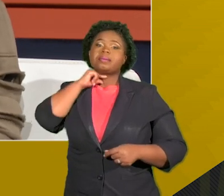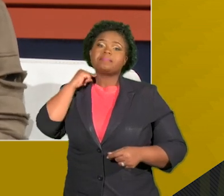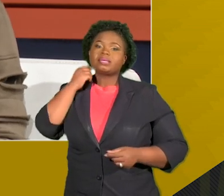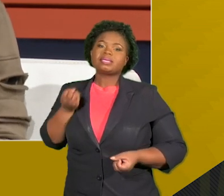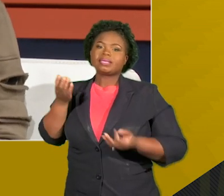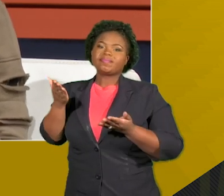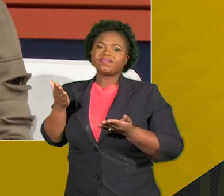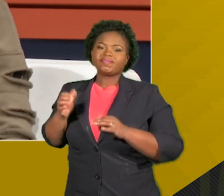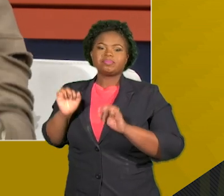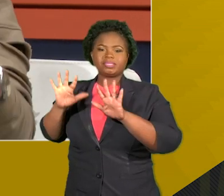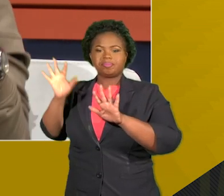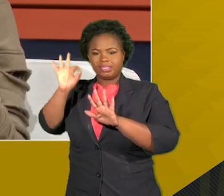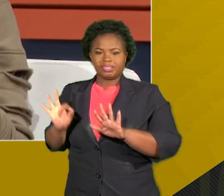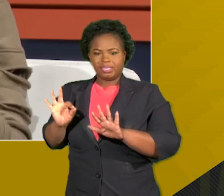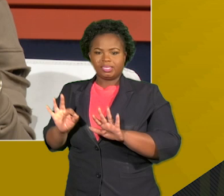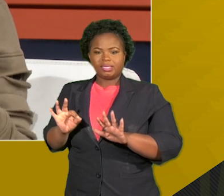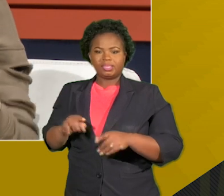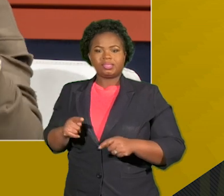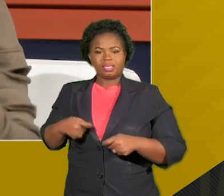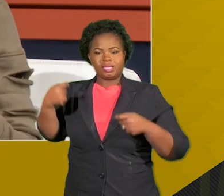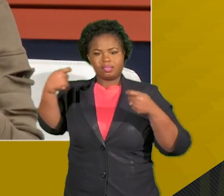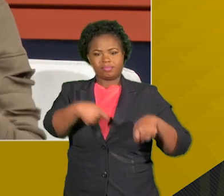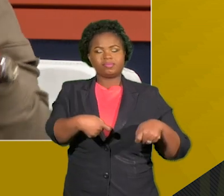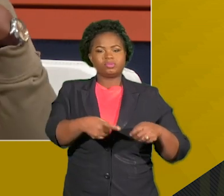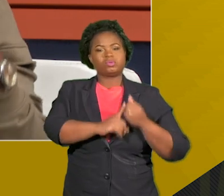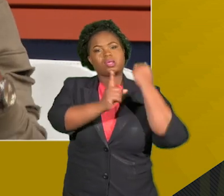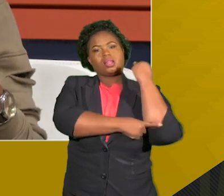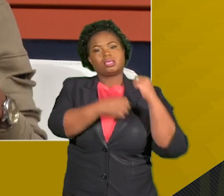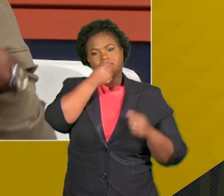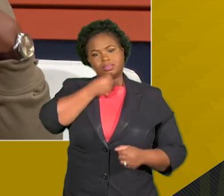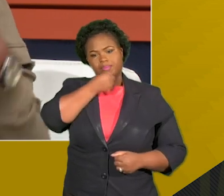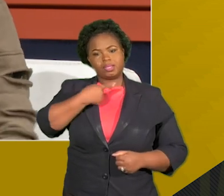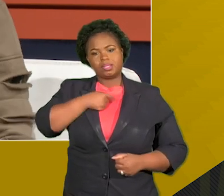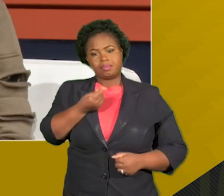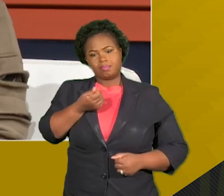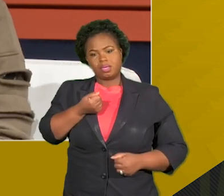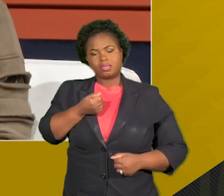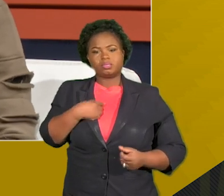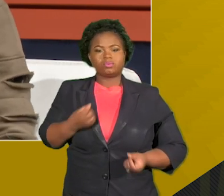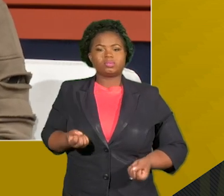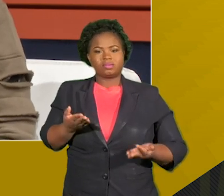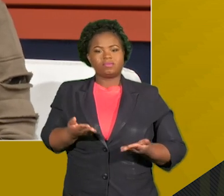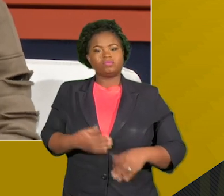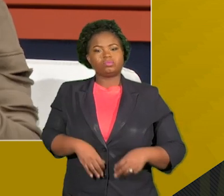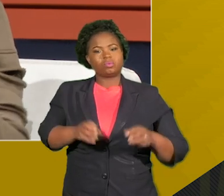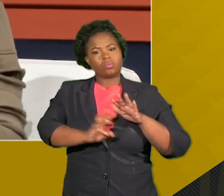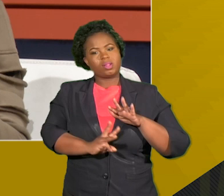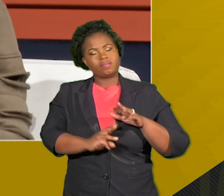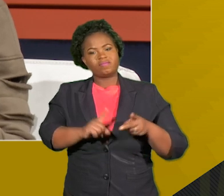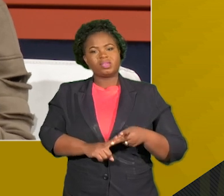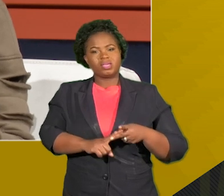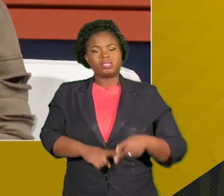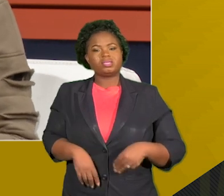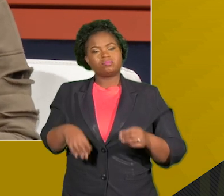not using it properly, how's about they contribute that tithe to the Last Supper, and then we use that money to contribute to orphanages, welfares, and homes